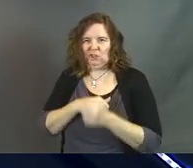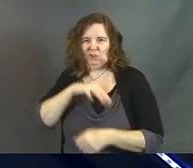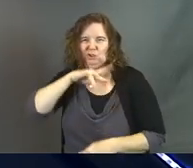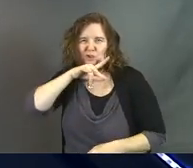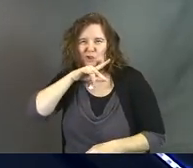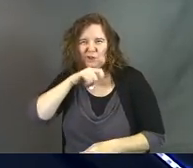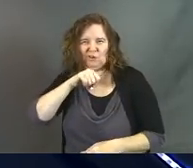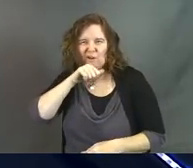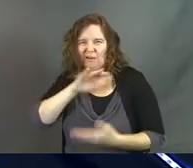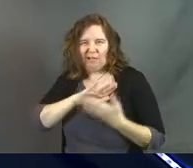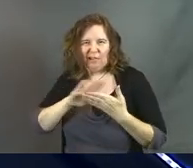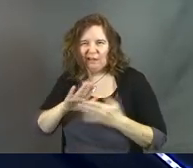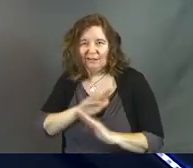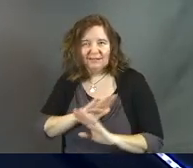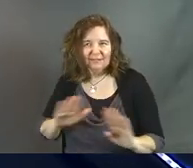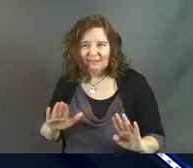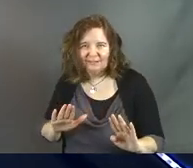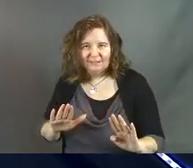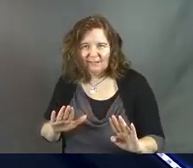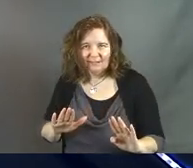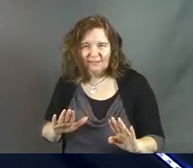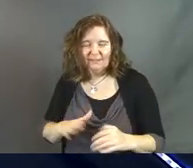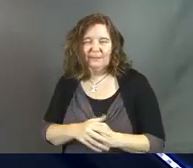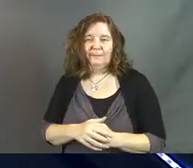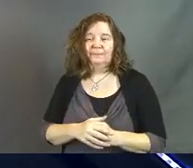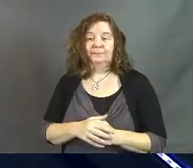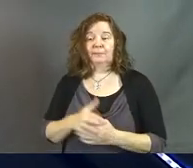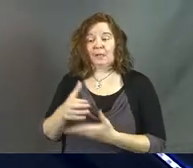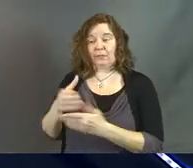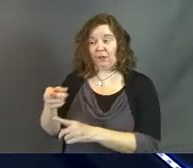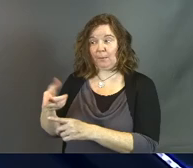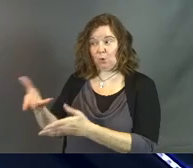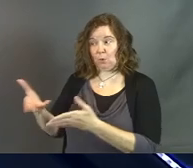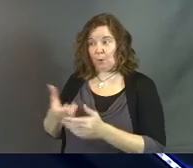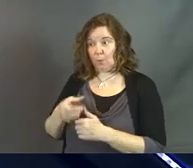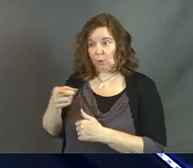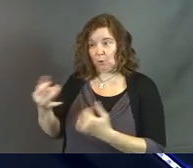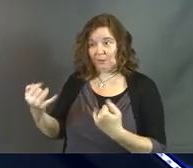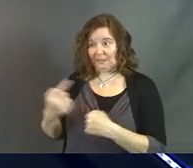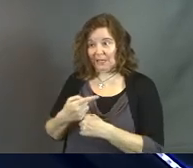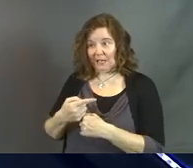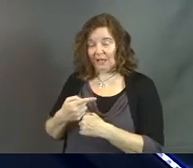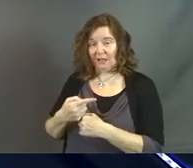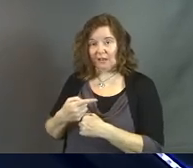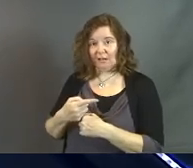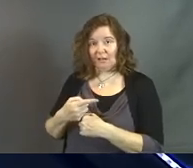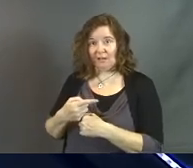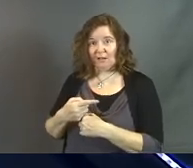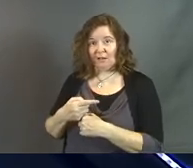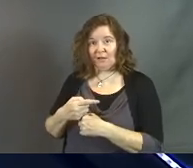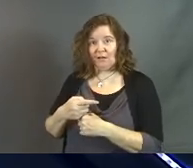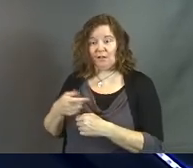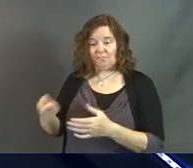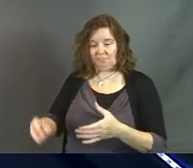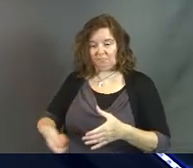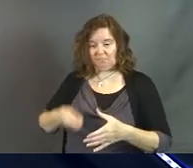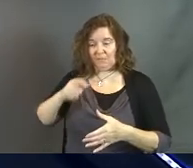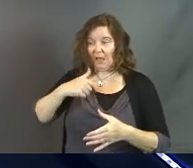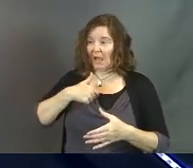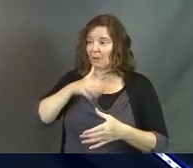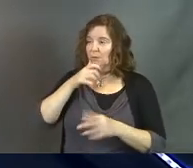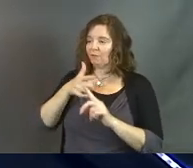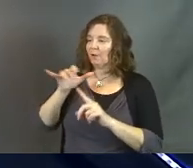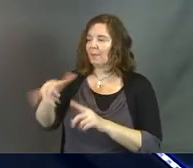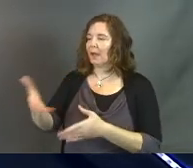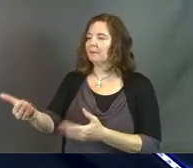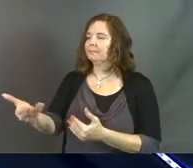dirty or unclean. The cup that you brought with you today to draw water out of the well, I'll drink from your